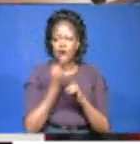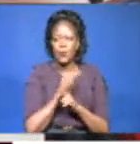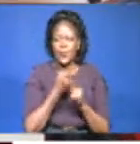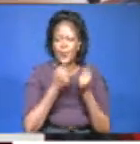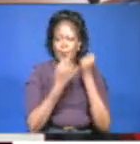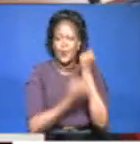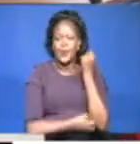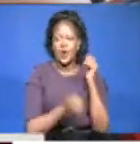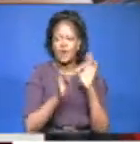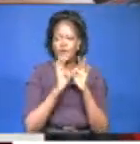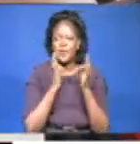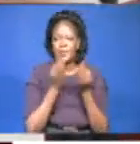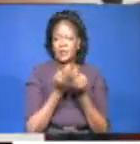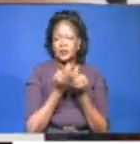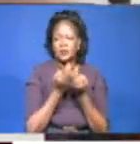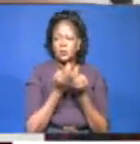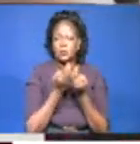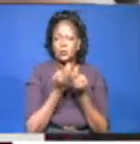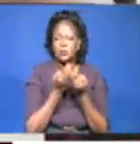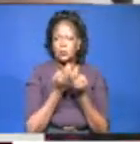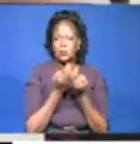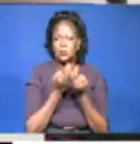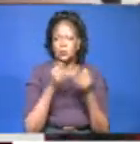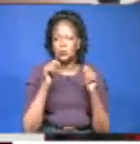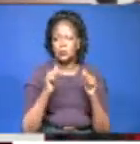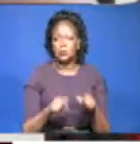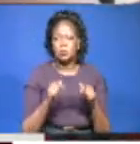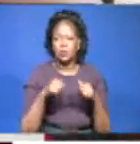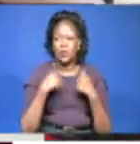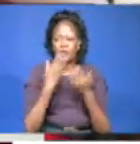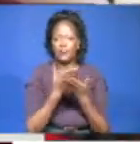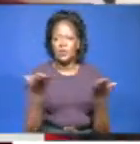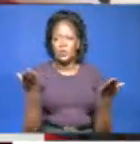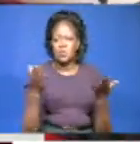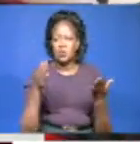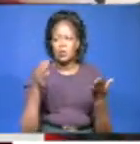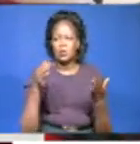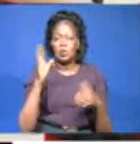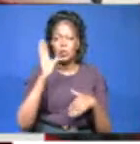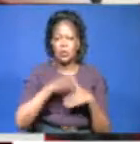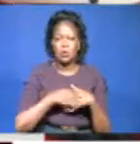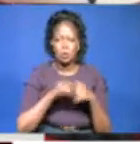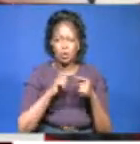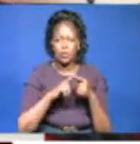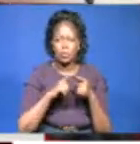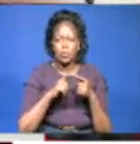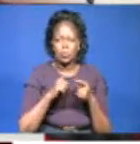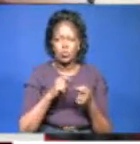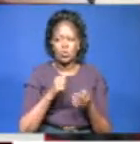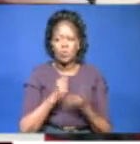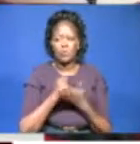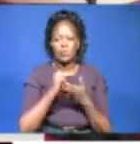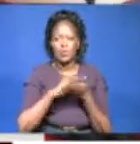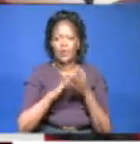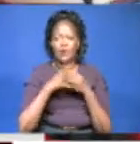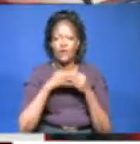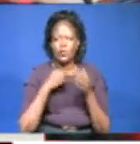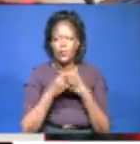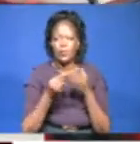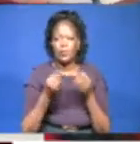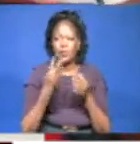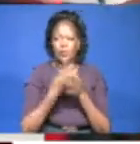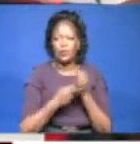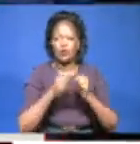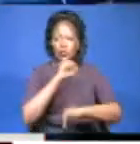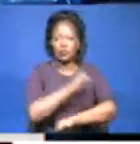families. So today we are giving them pads to keep them comfortable in both schools